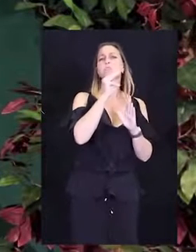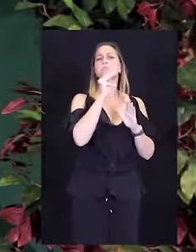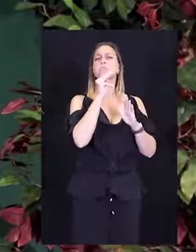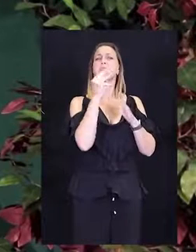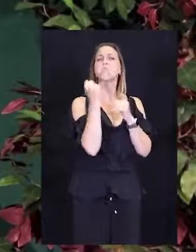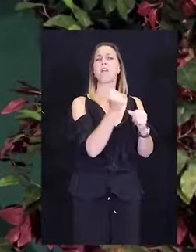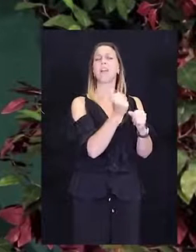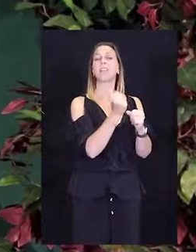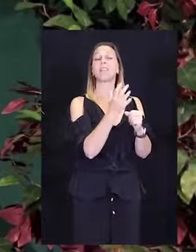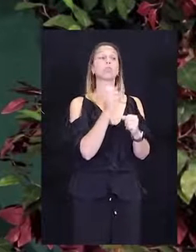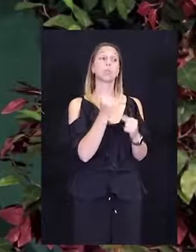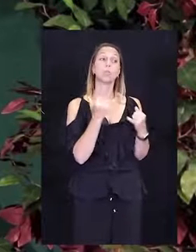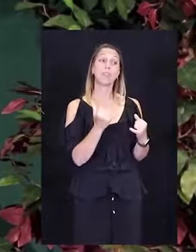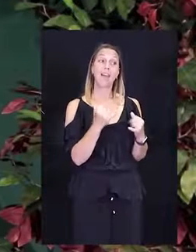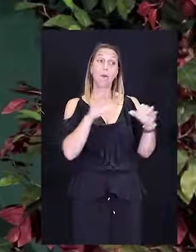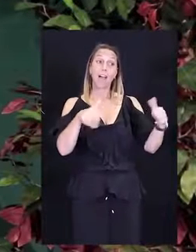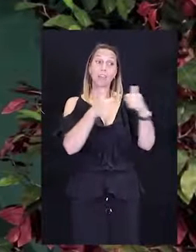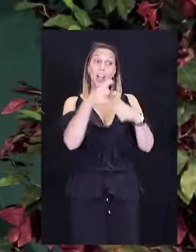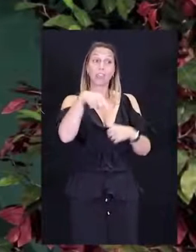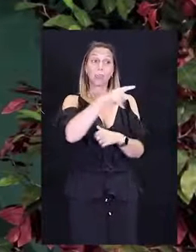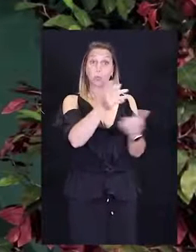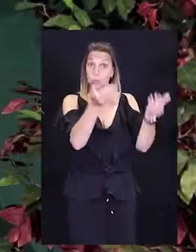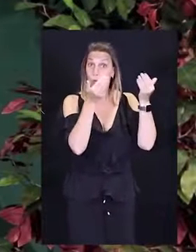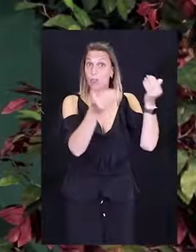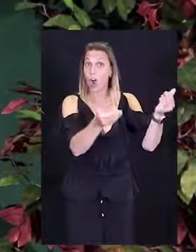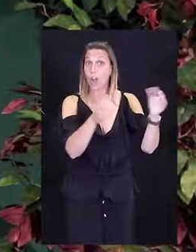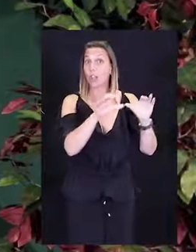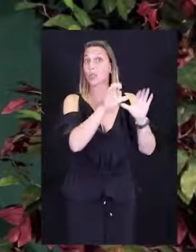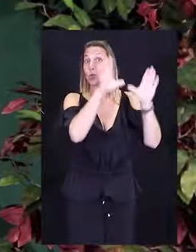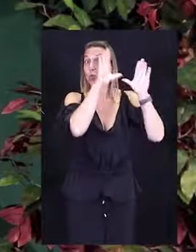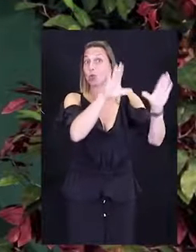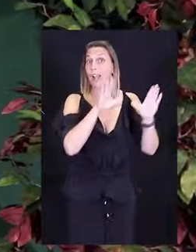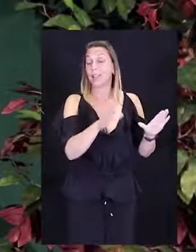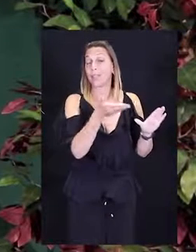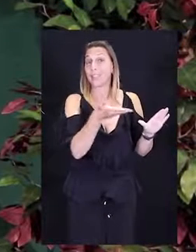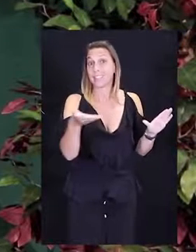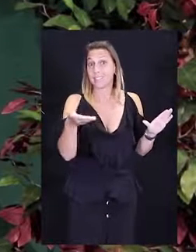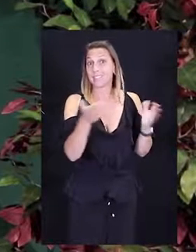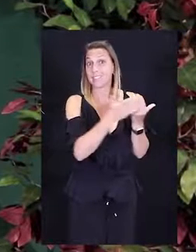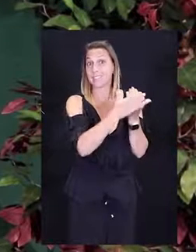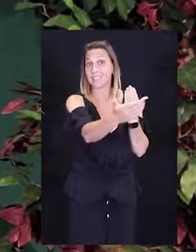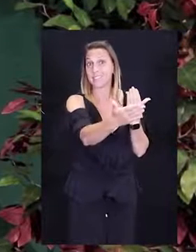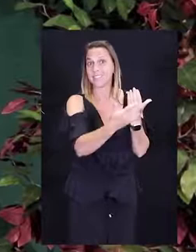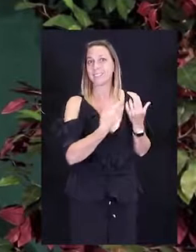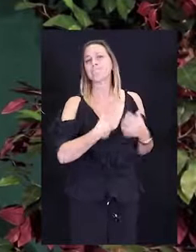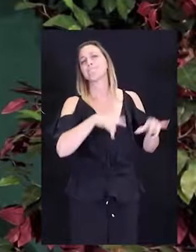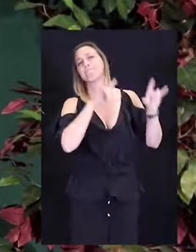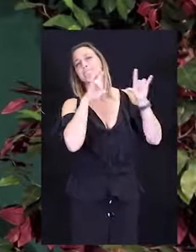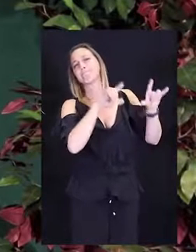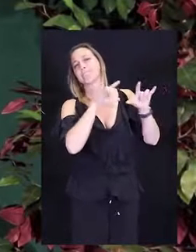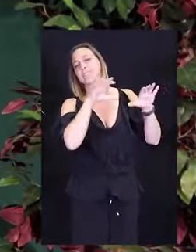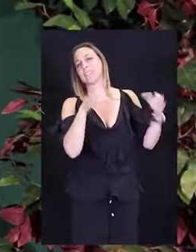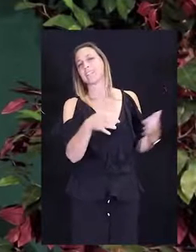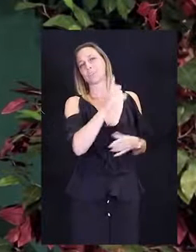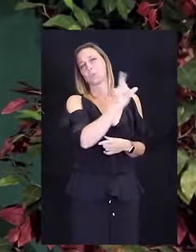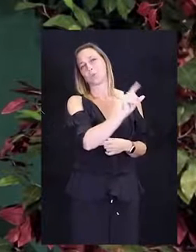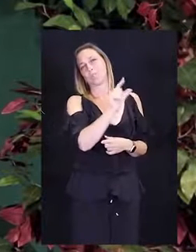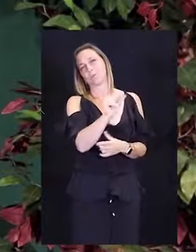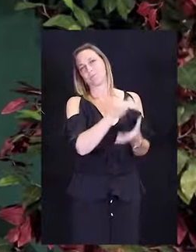maturity. So now I challenge you to do great and unprecedented things. We love you, class of